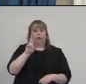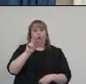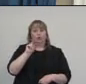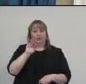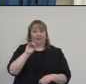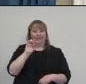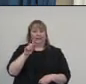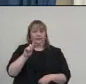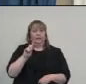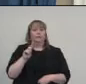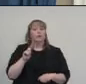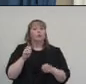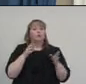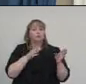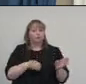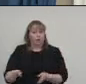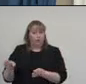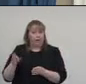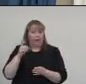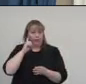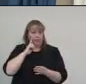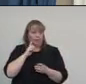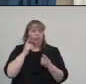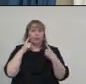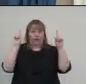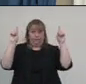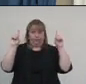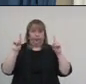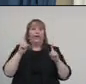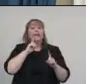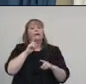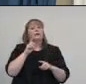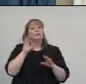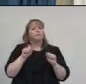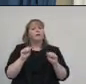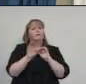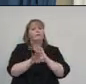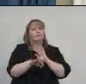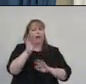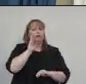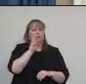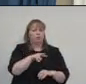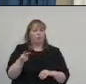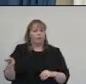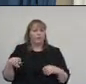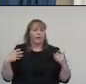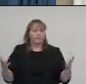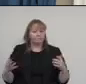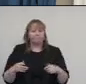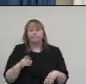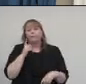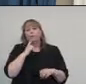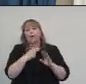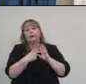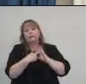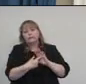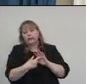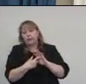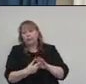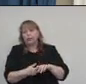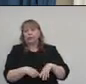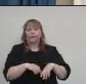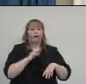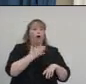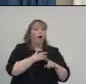per 100,000 residents. However, experts suggest having around 30 contact